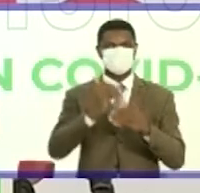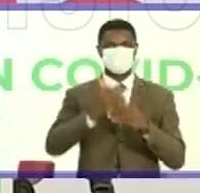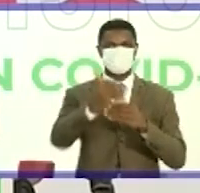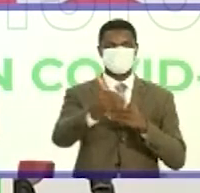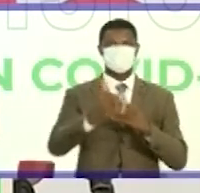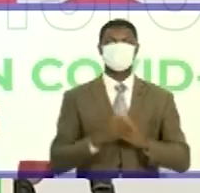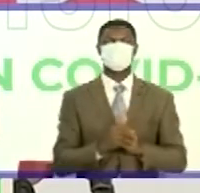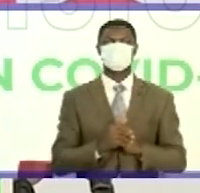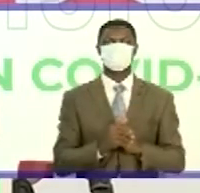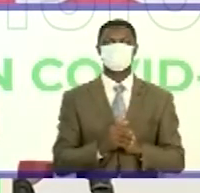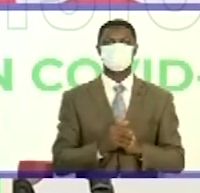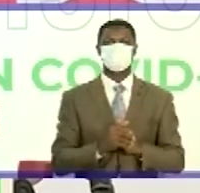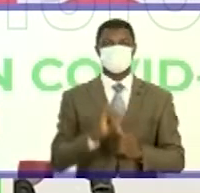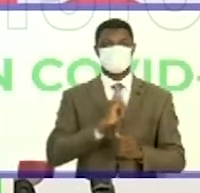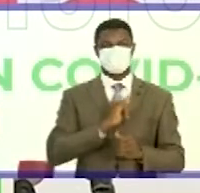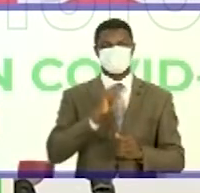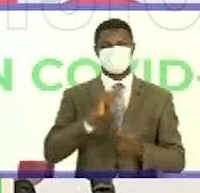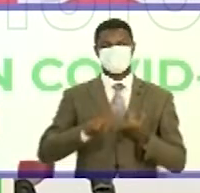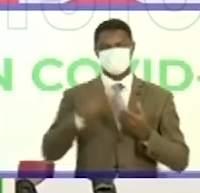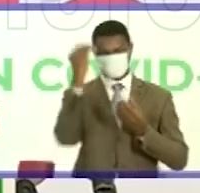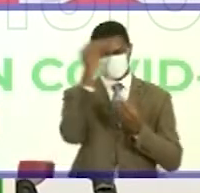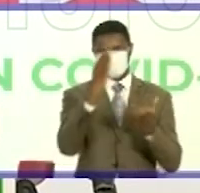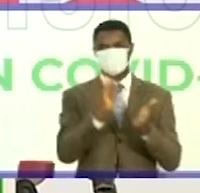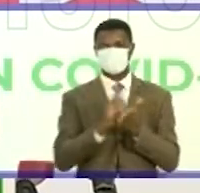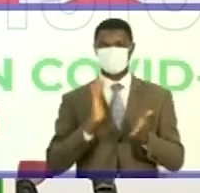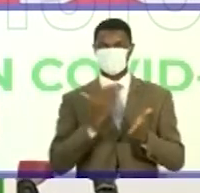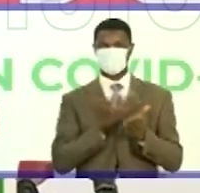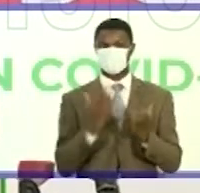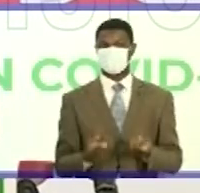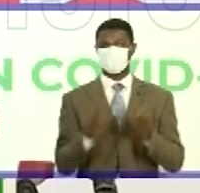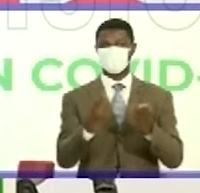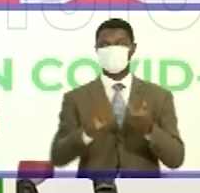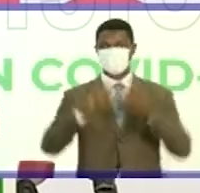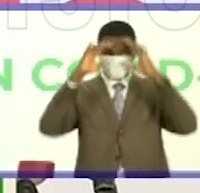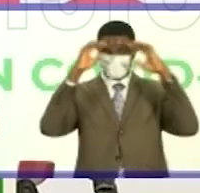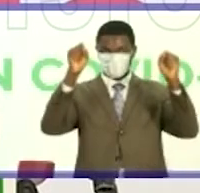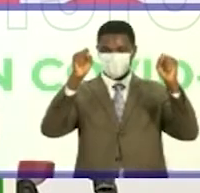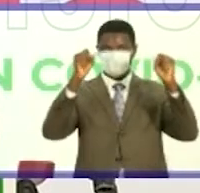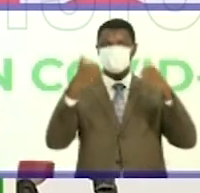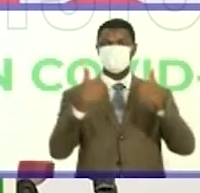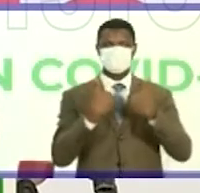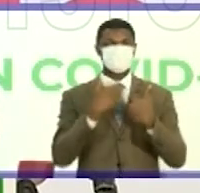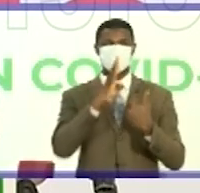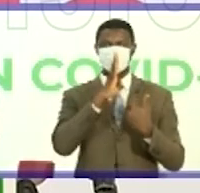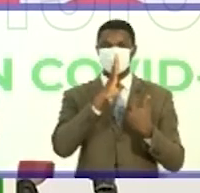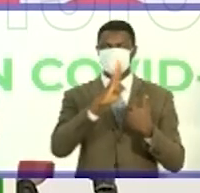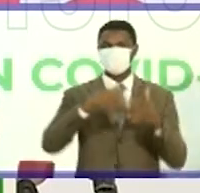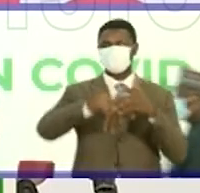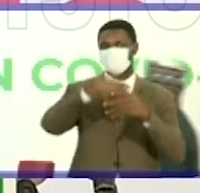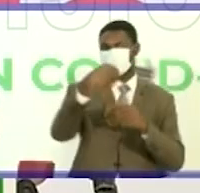Suffice it to state that the recommendations made to the President have been borne out of